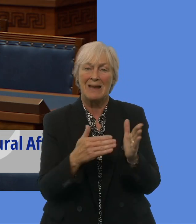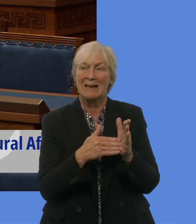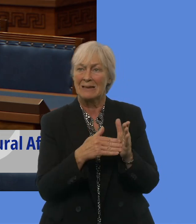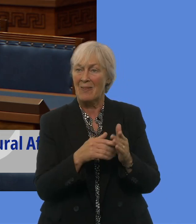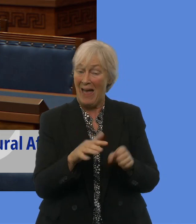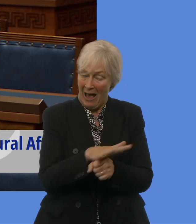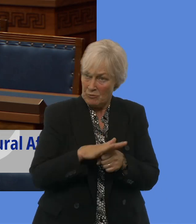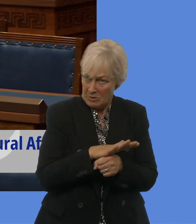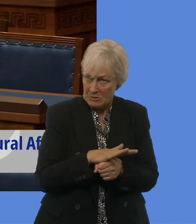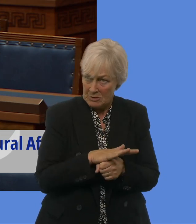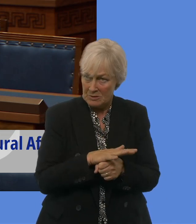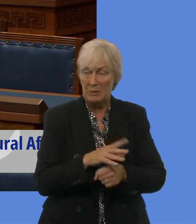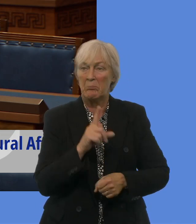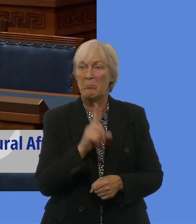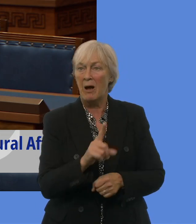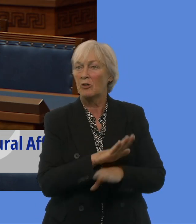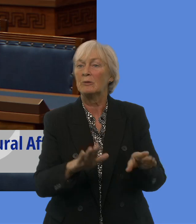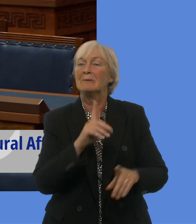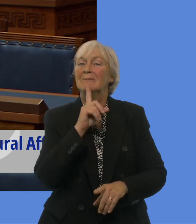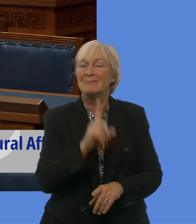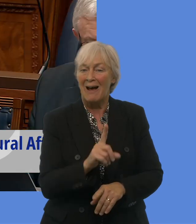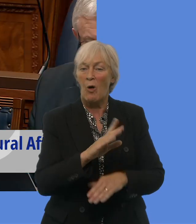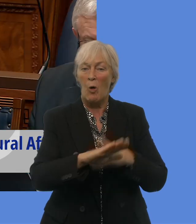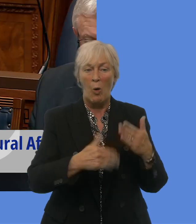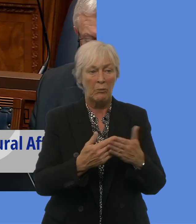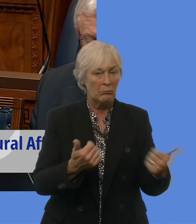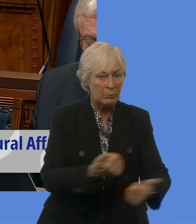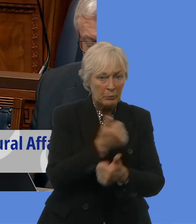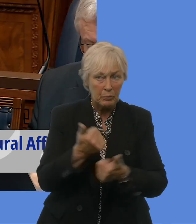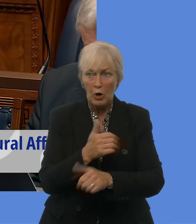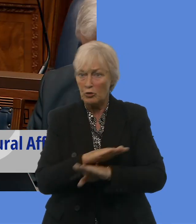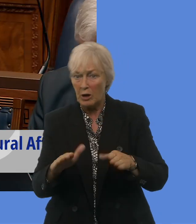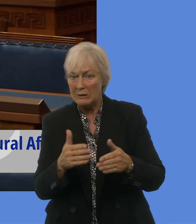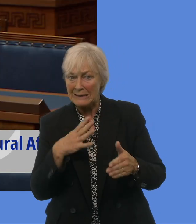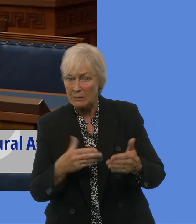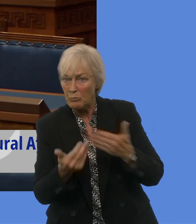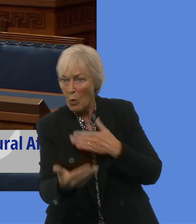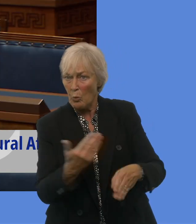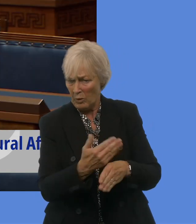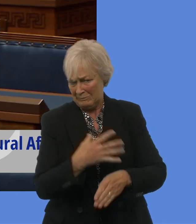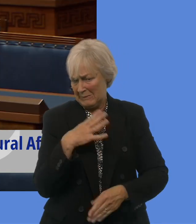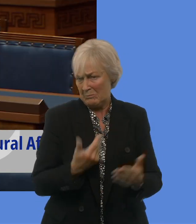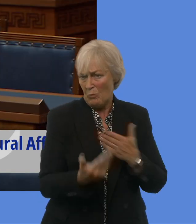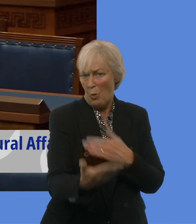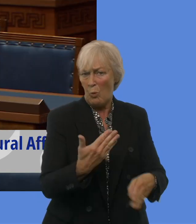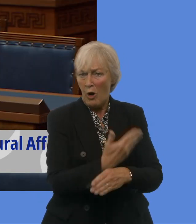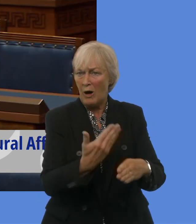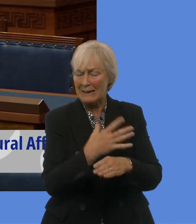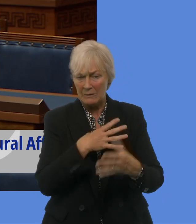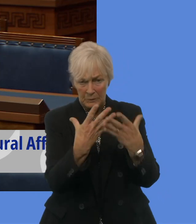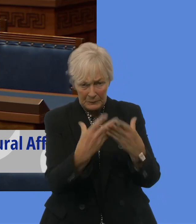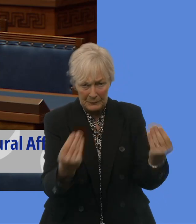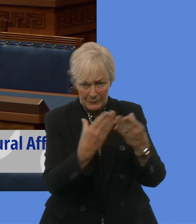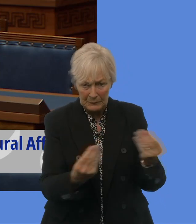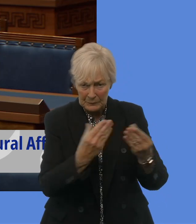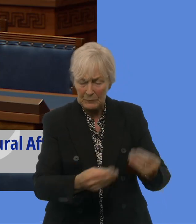sites, but that's not to say that all's fine. There's a lot of work that needs to be done, and what we need to do is we need to address the pollution of our